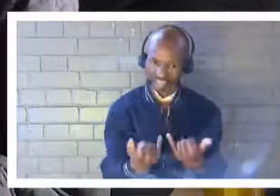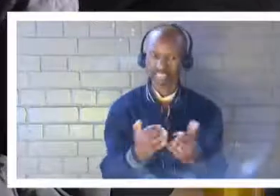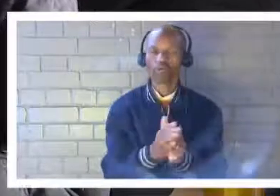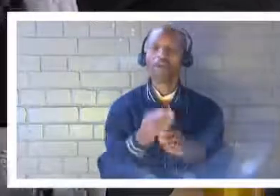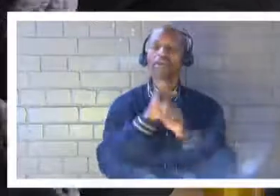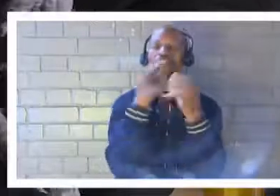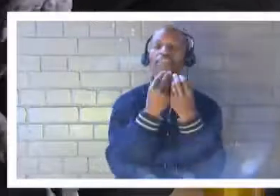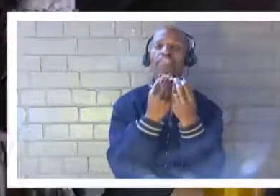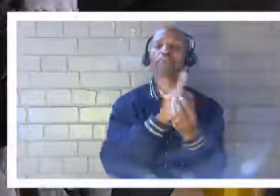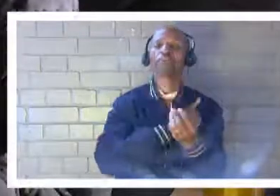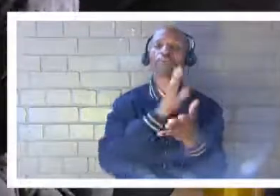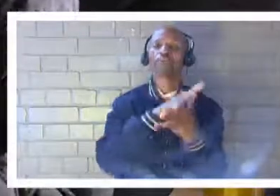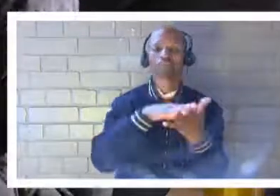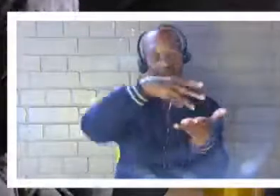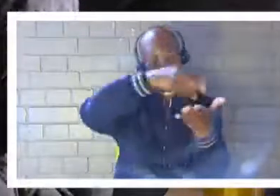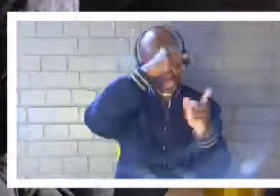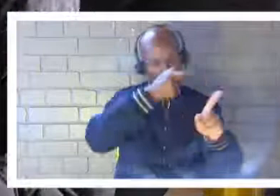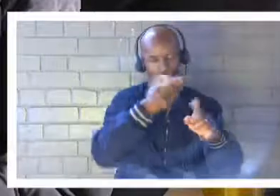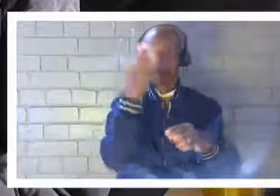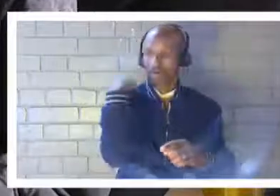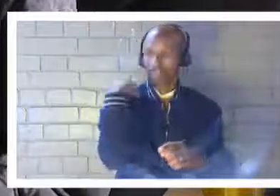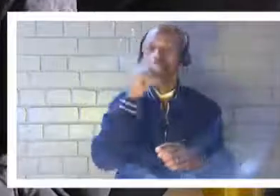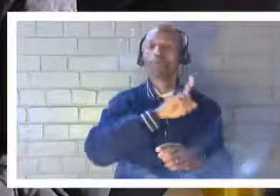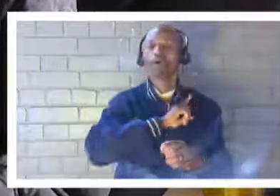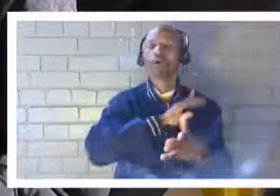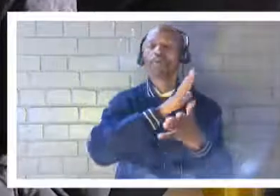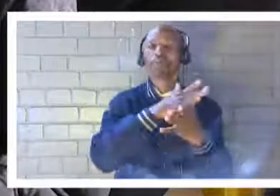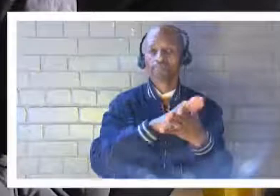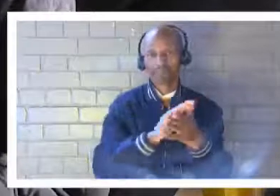capacitated because of, yes, we have learned from the past. Because